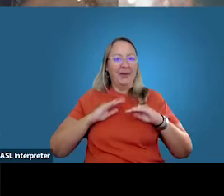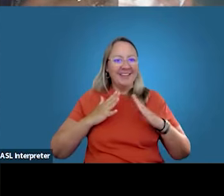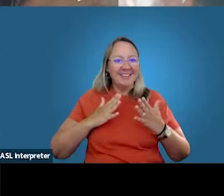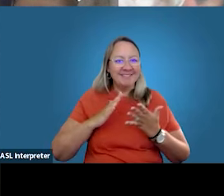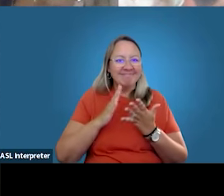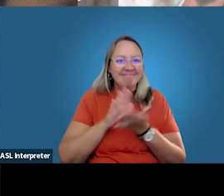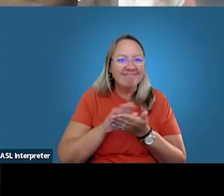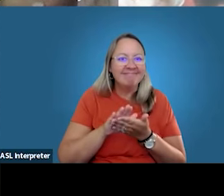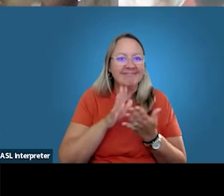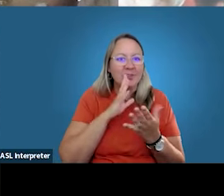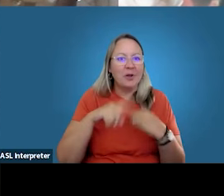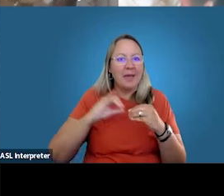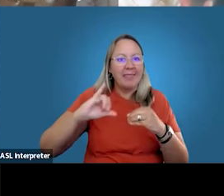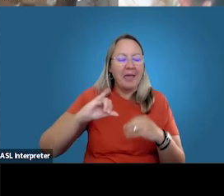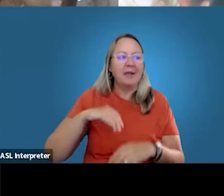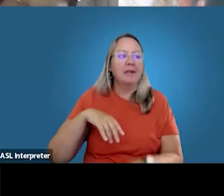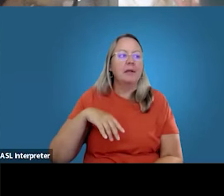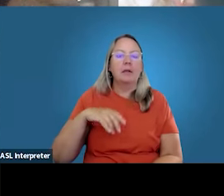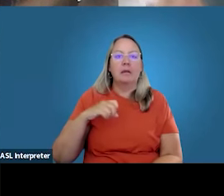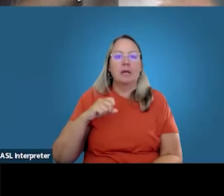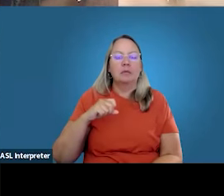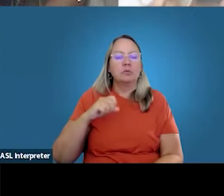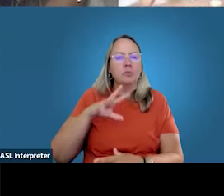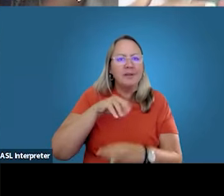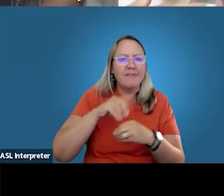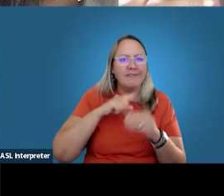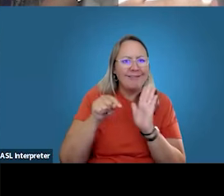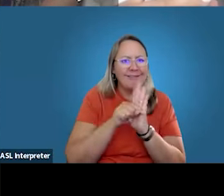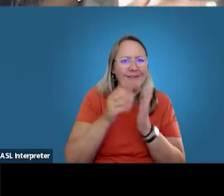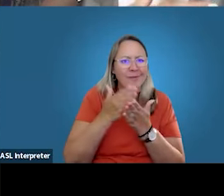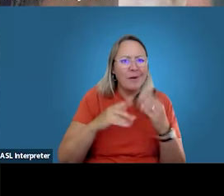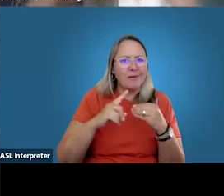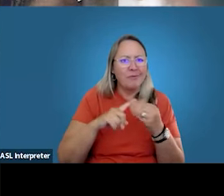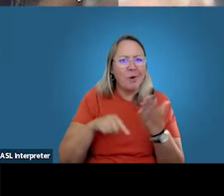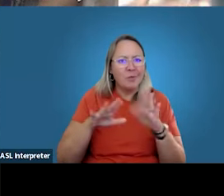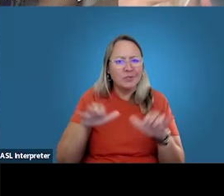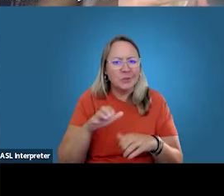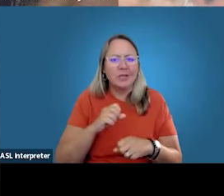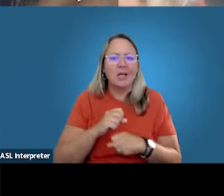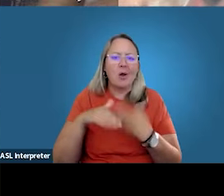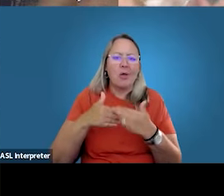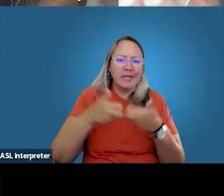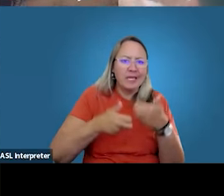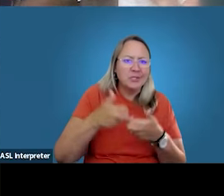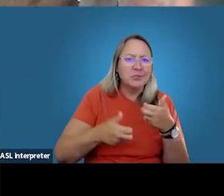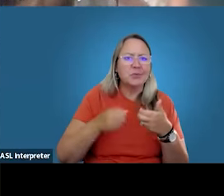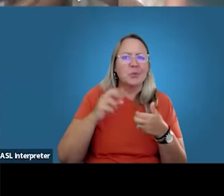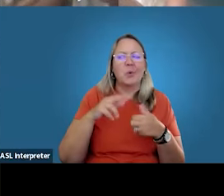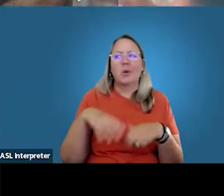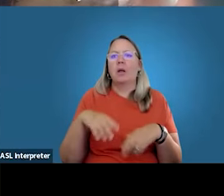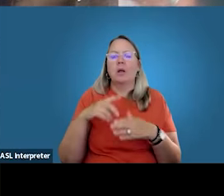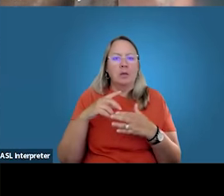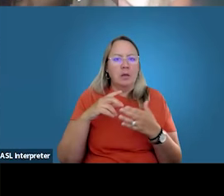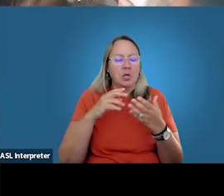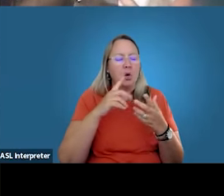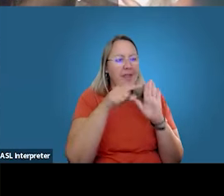we often face in your space where do we lean into the negative side of what we're doing and all of the issue, or do we lean into the